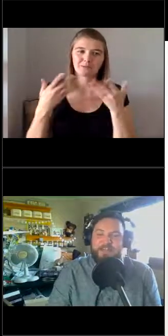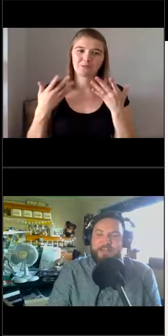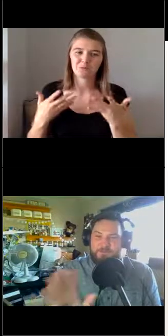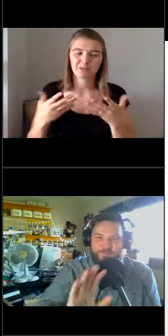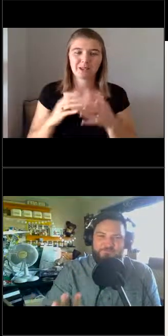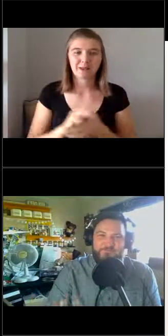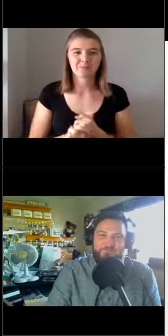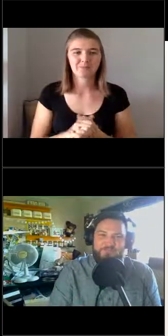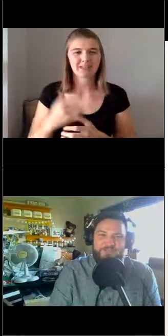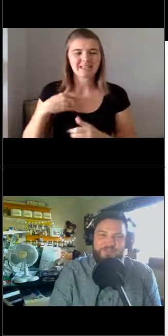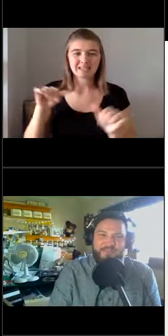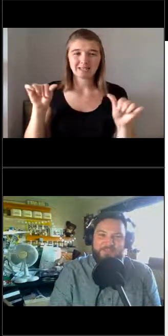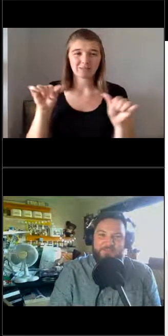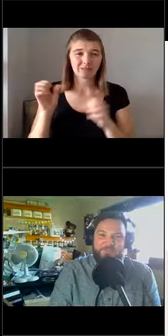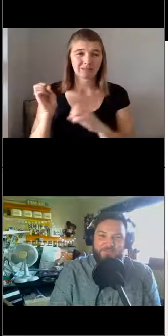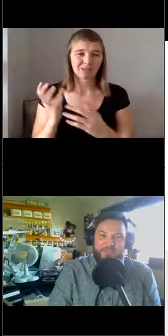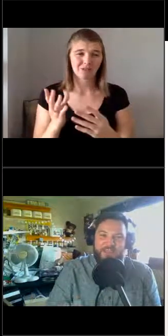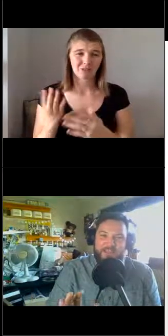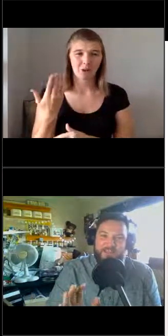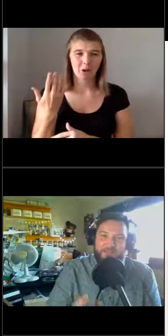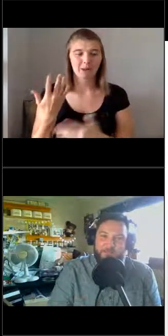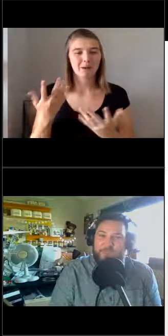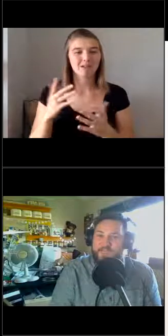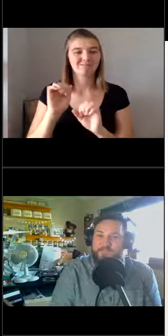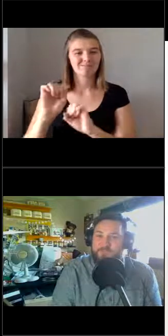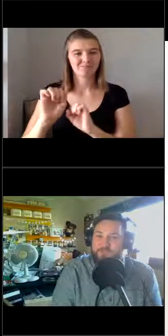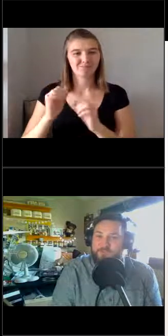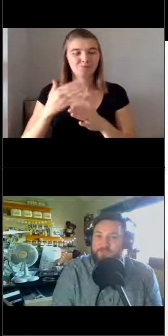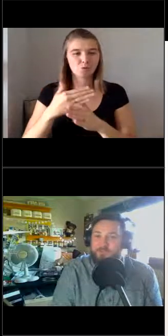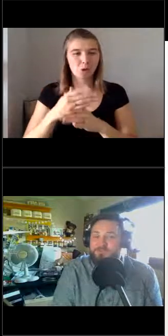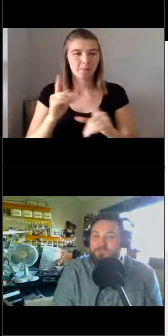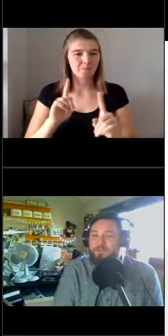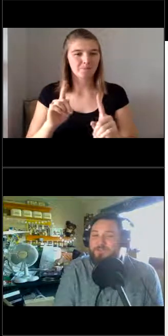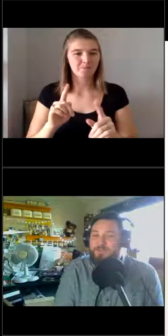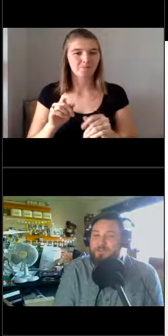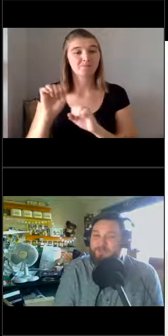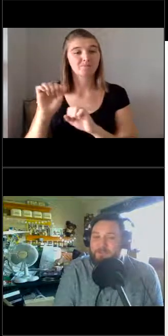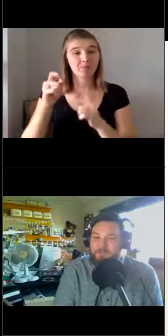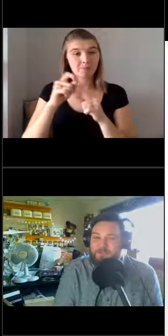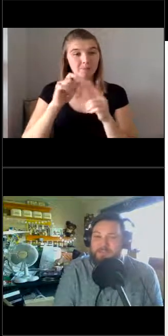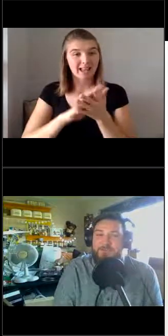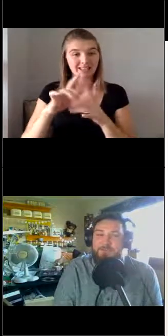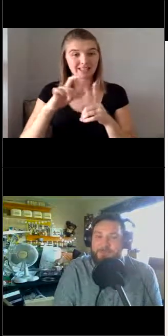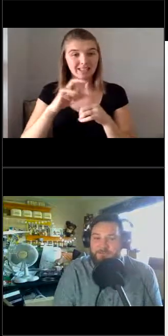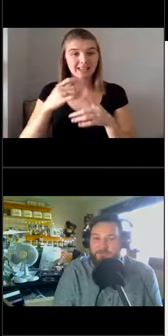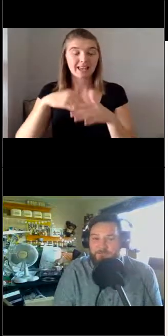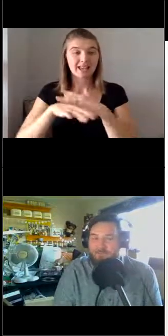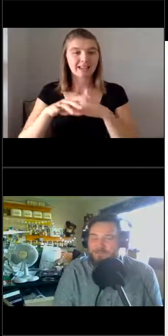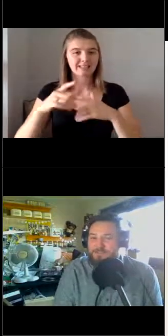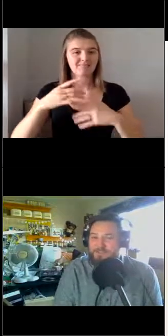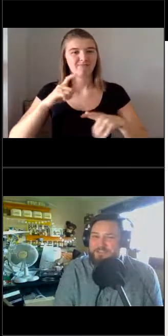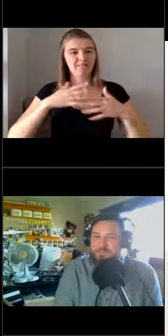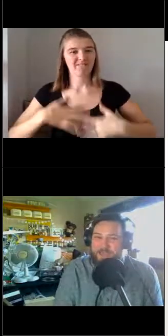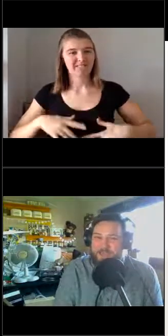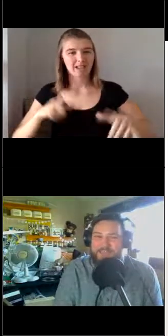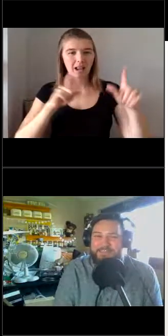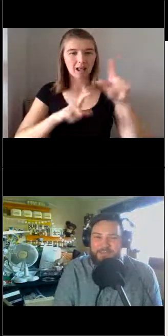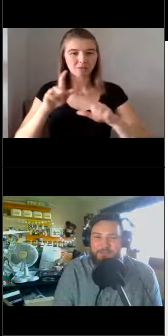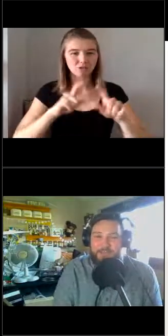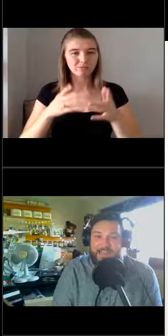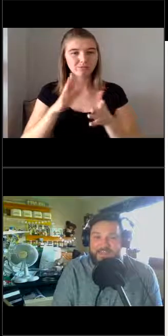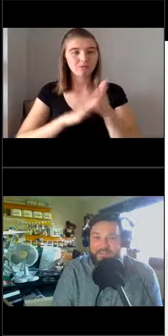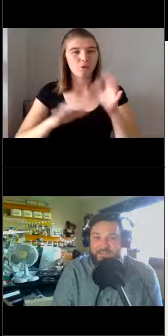introduction earlier, but let me just run through this again. So Boon, PhD in physical chemistry from the University of Melbourne, postdoctoral positions in